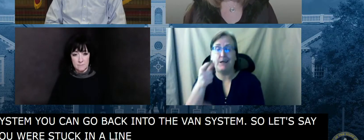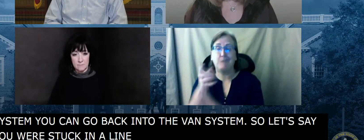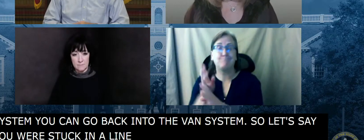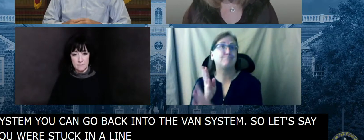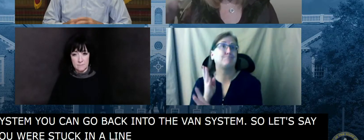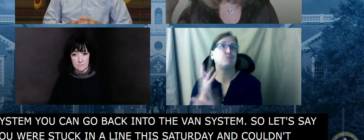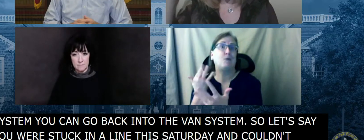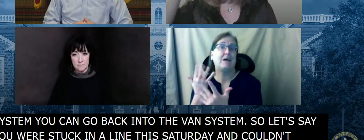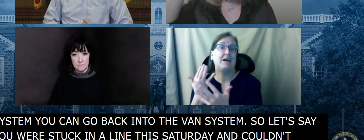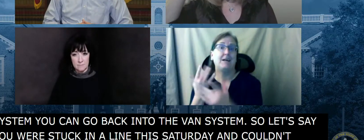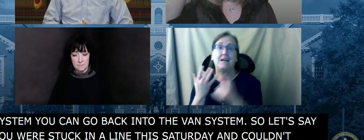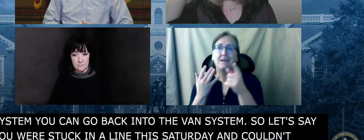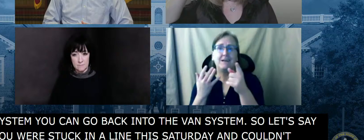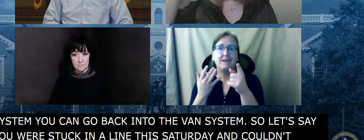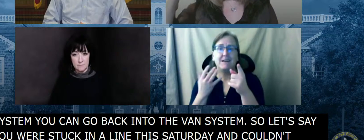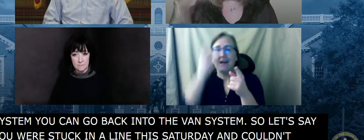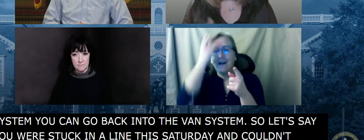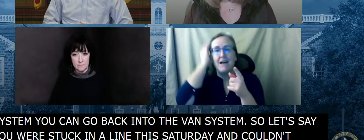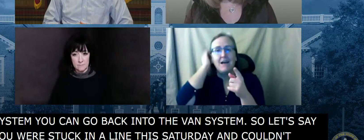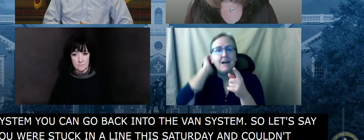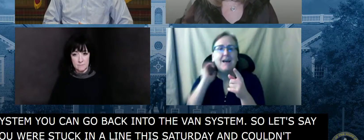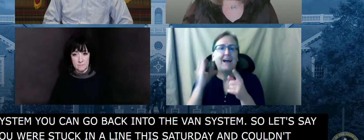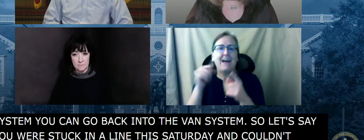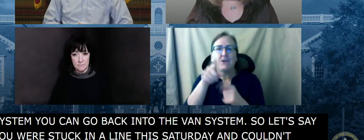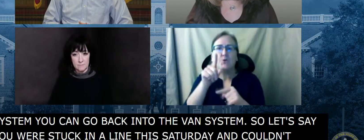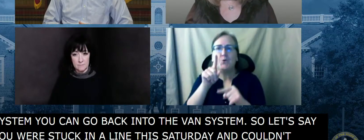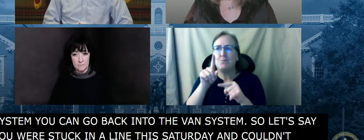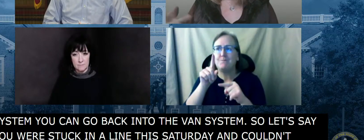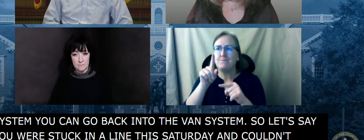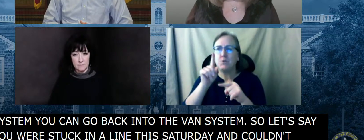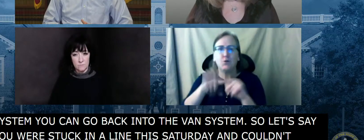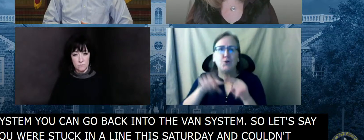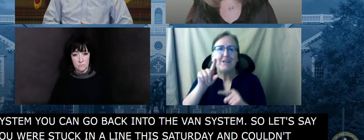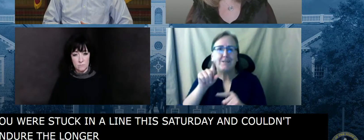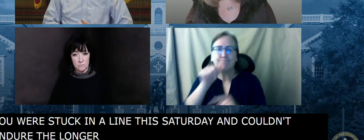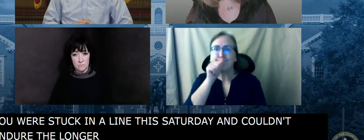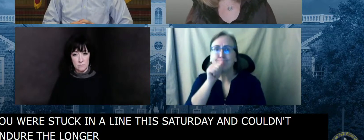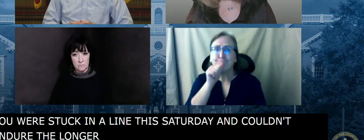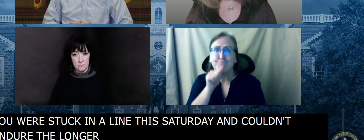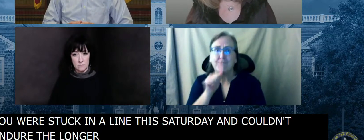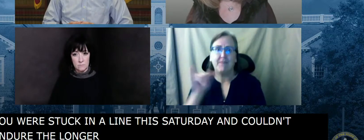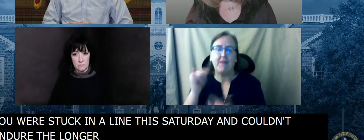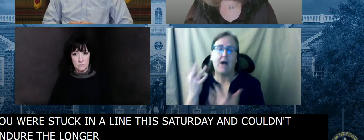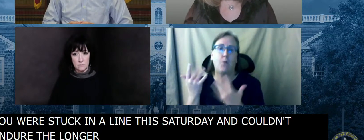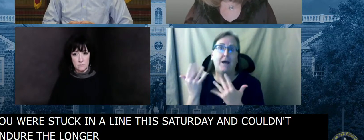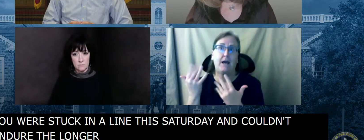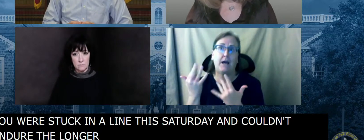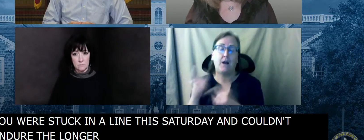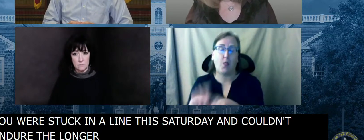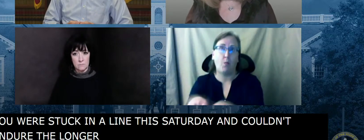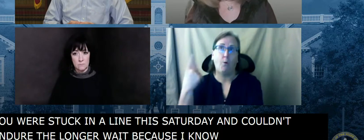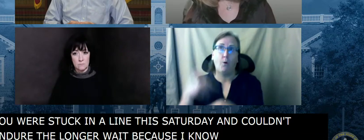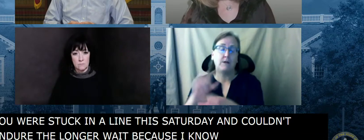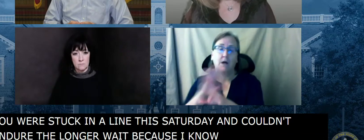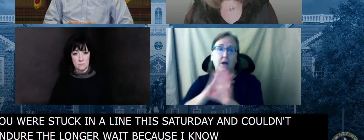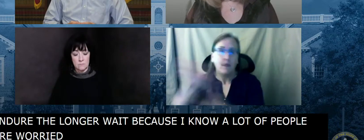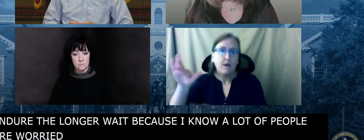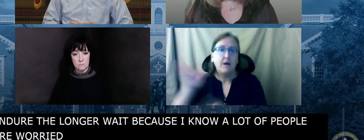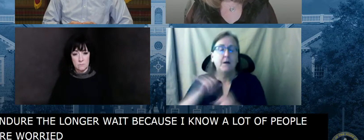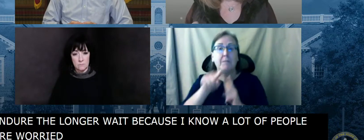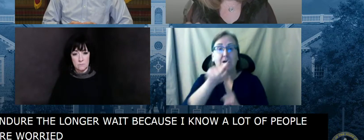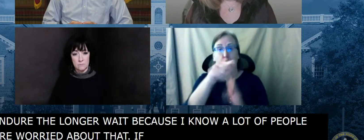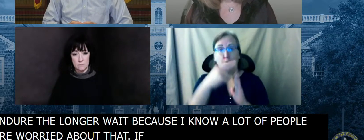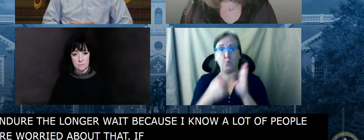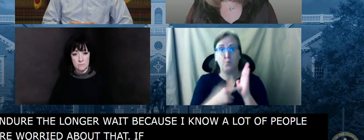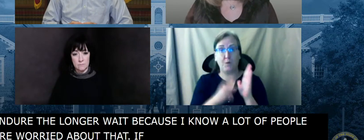you couldn't endure, the longer wait, because I know a lot of people are worried about that. If you've registered in the VAM system, you